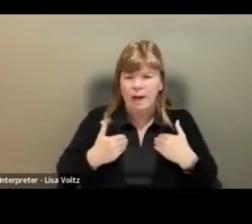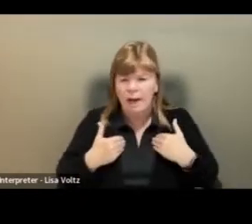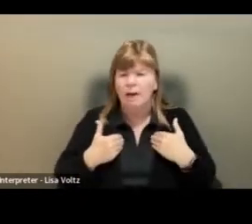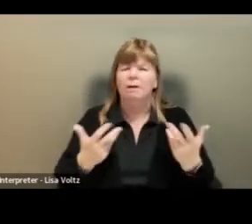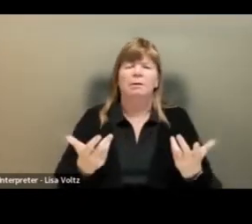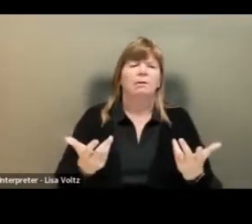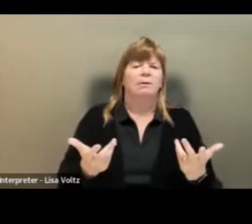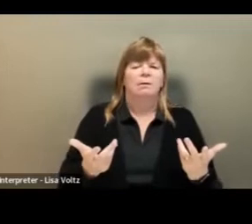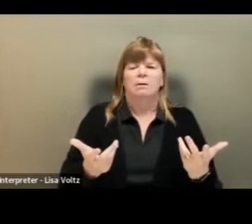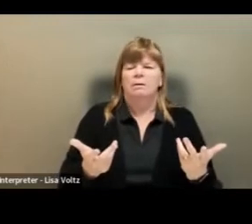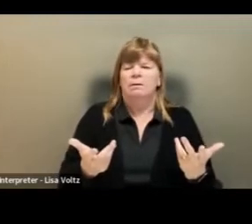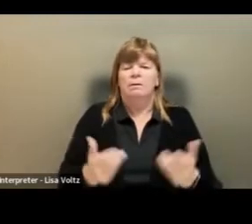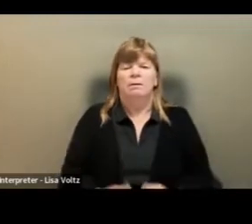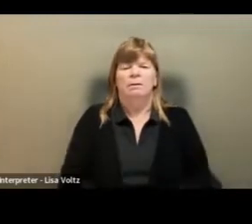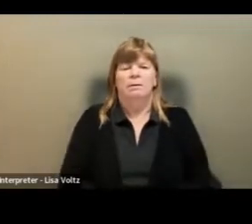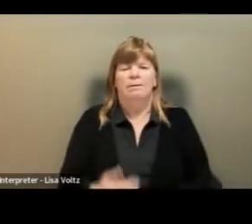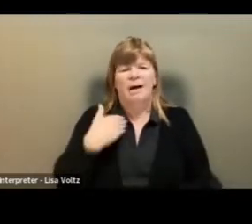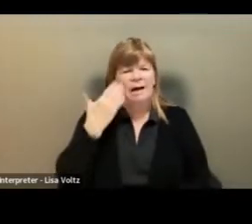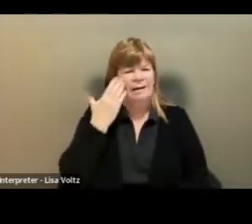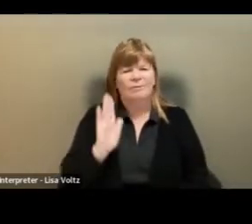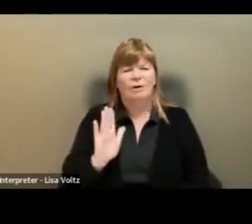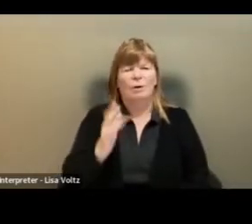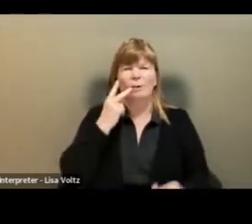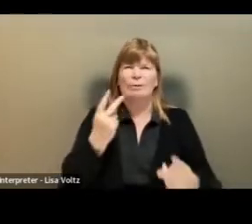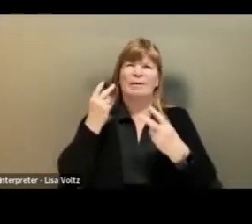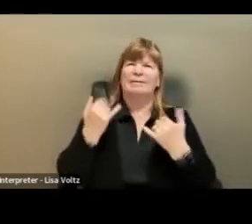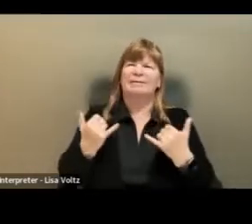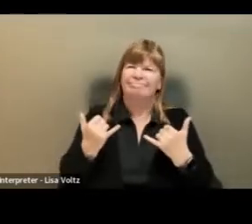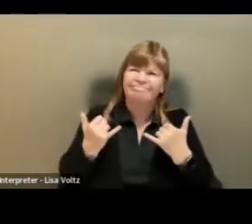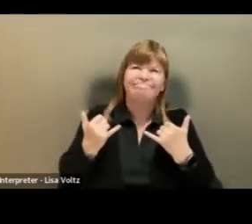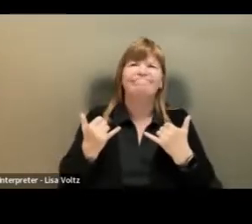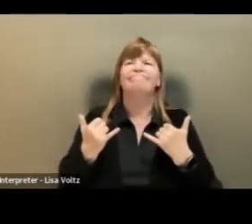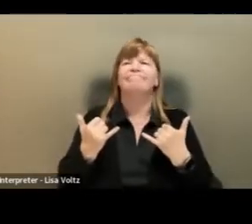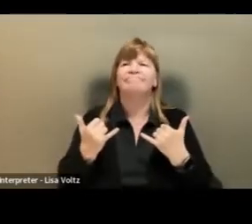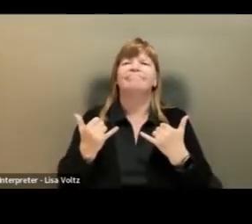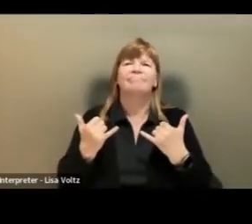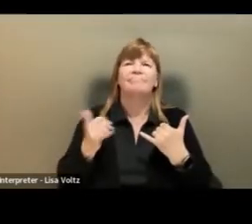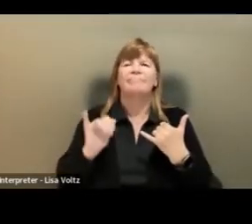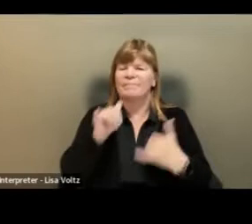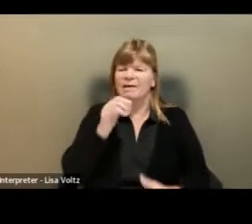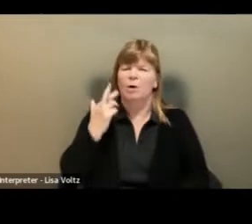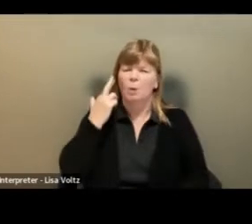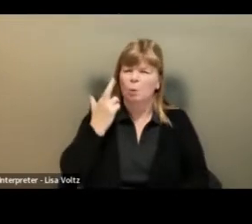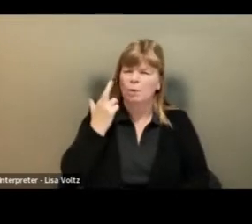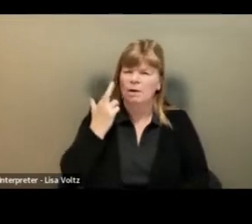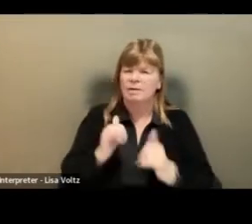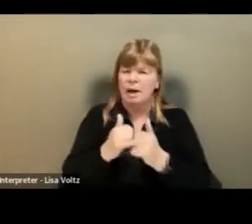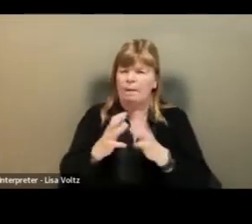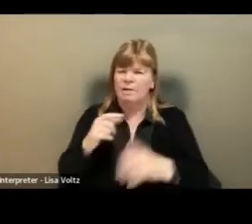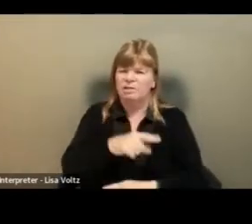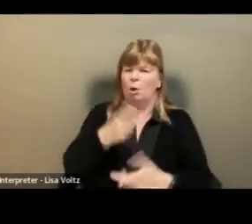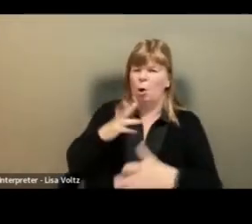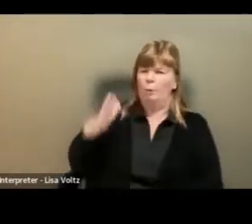I don't know, looking back now, I didn't realize how much he knew. They listen